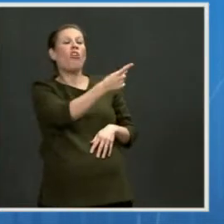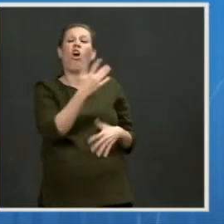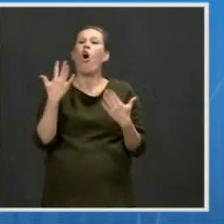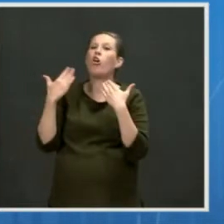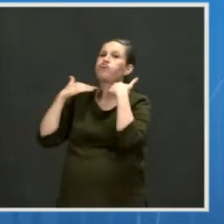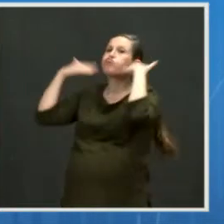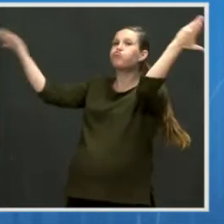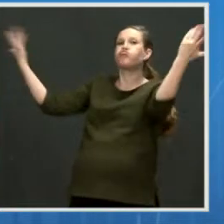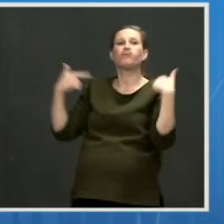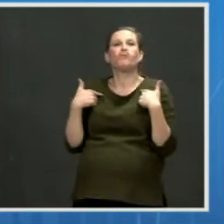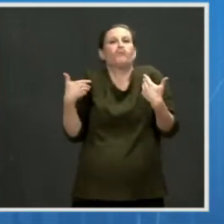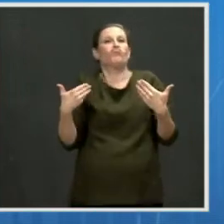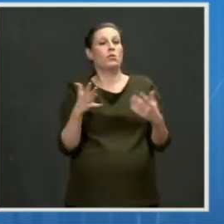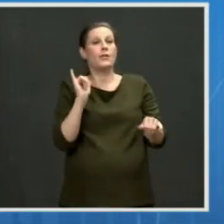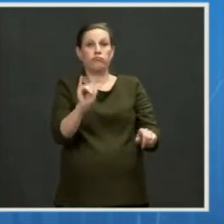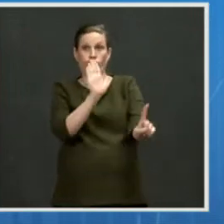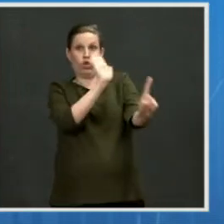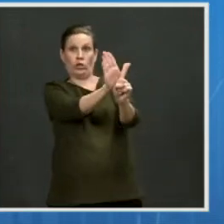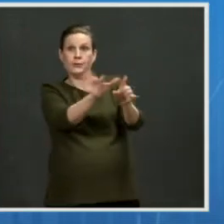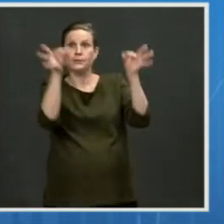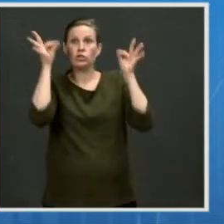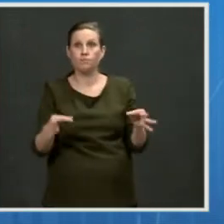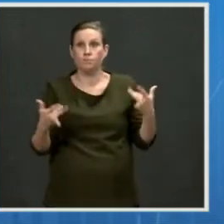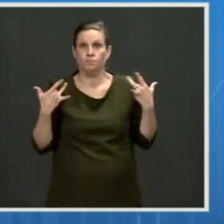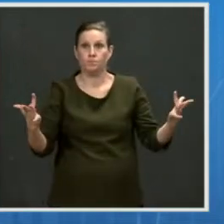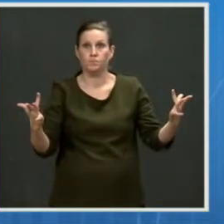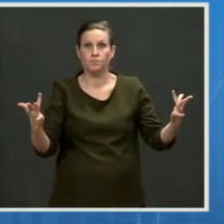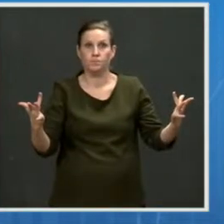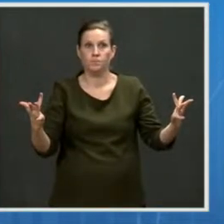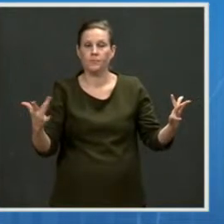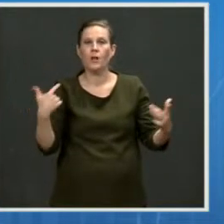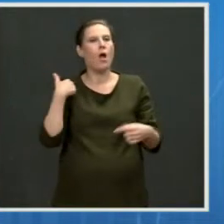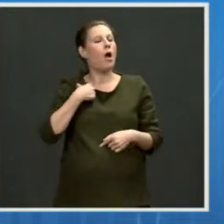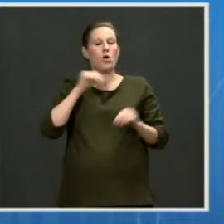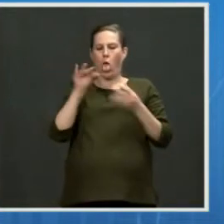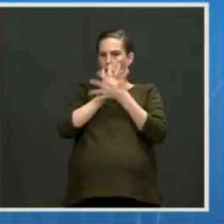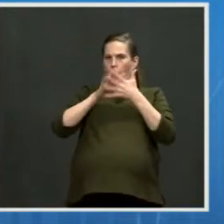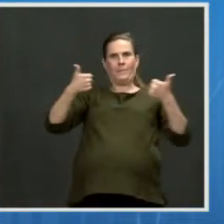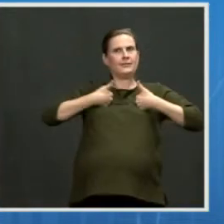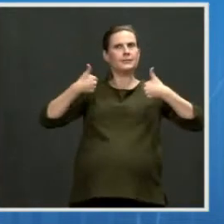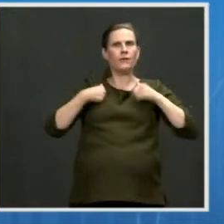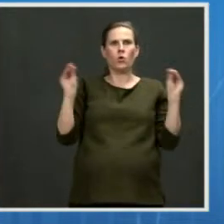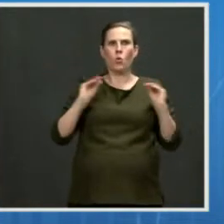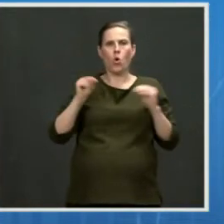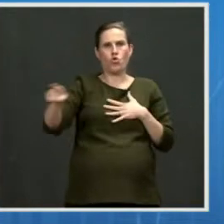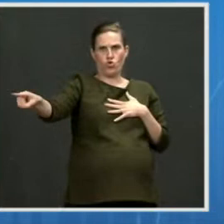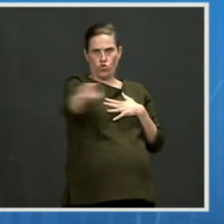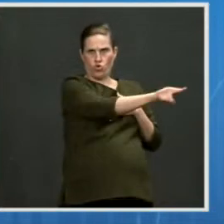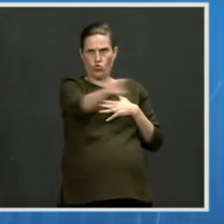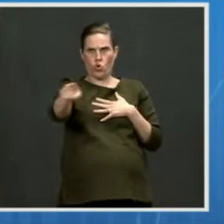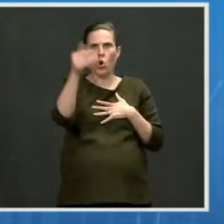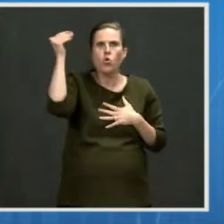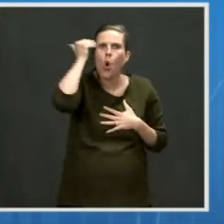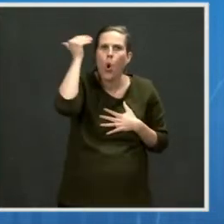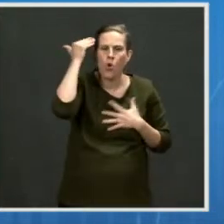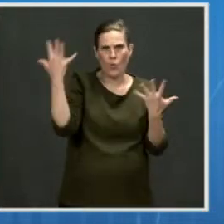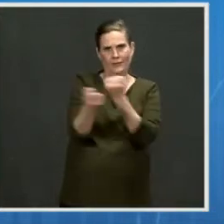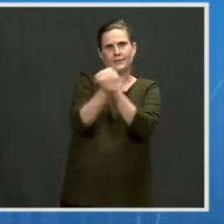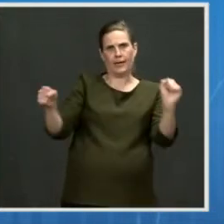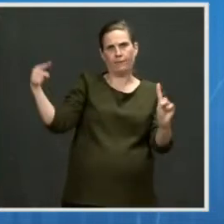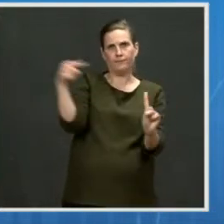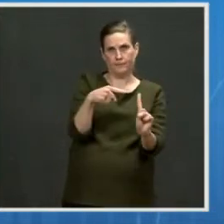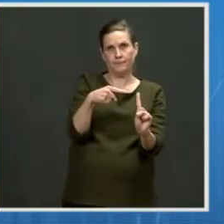that. They're not confused about where we stand. And to your point, Jeremy, that's not the only